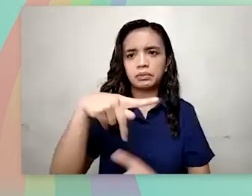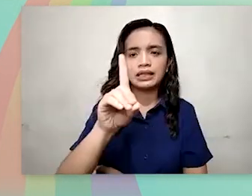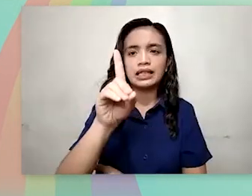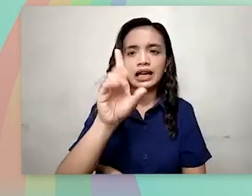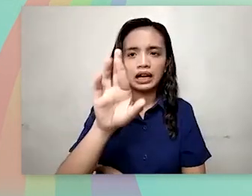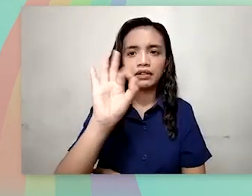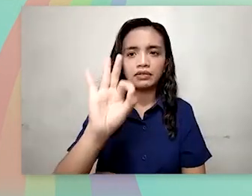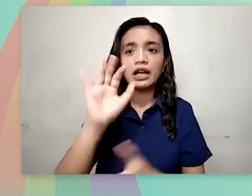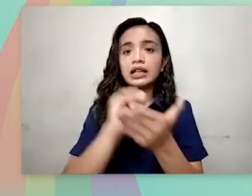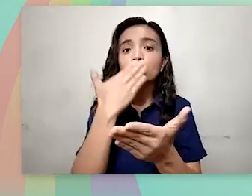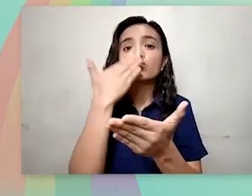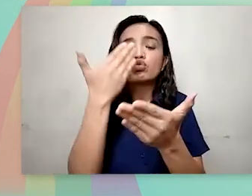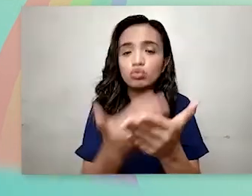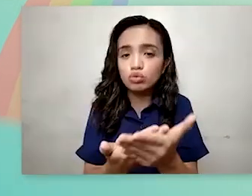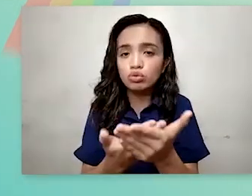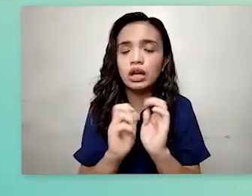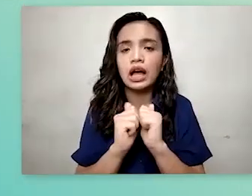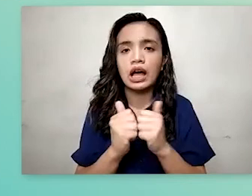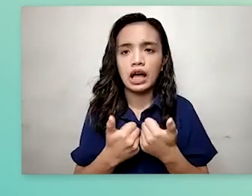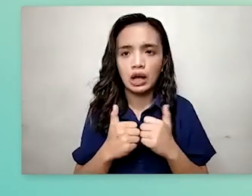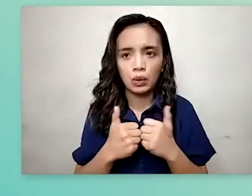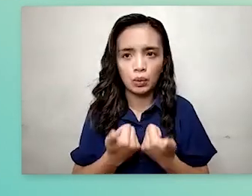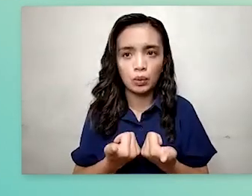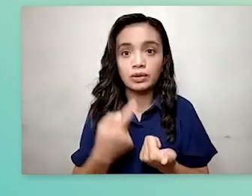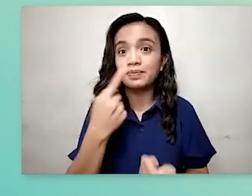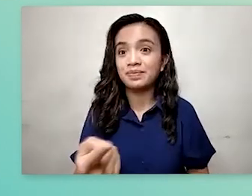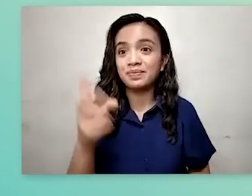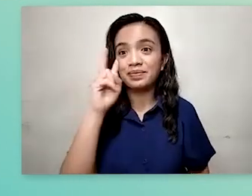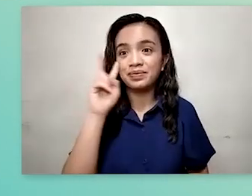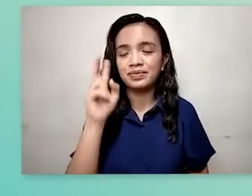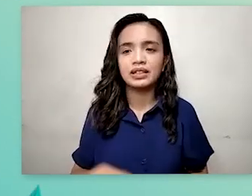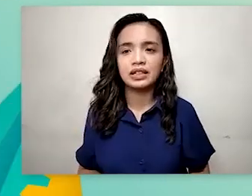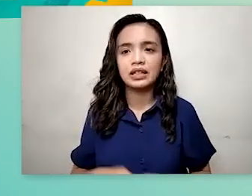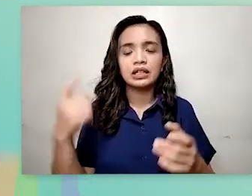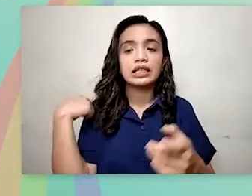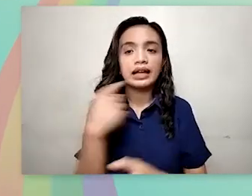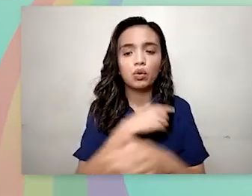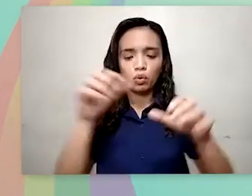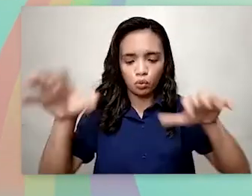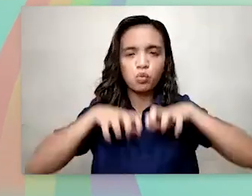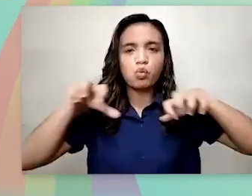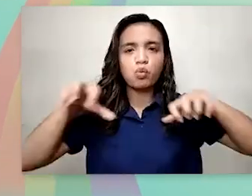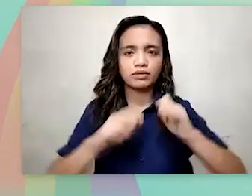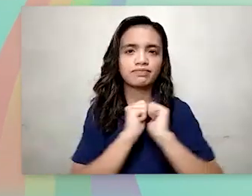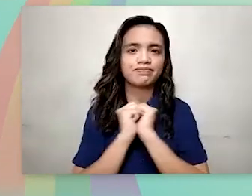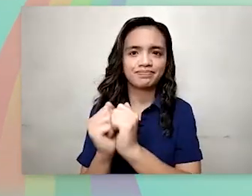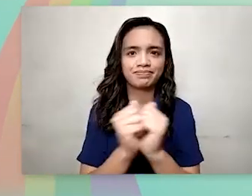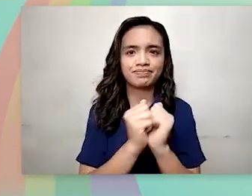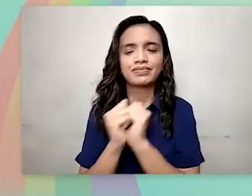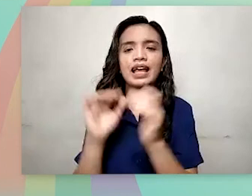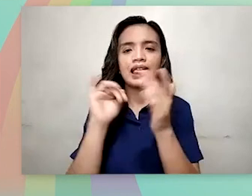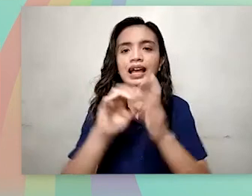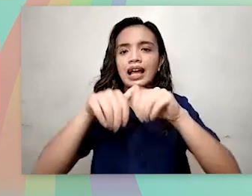for Disaster Preparedness, and PDRF, the private sector. So it's a good model in which, as Vince mentioned, silos are